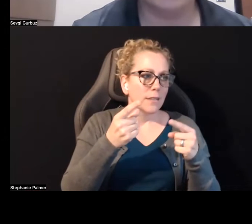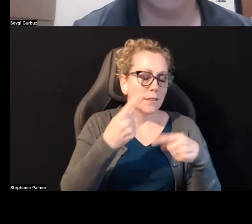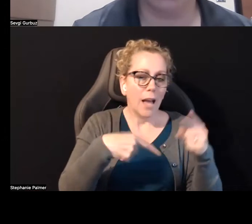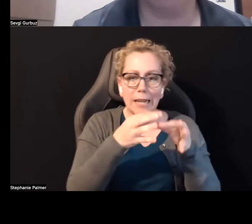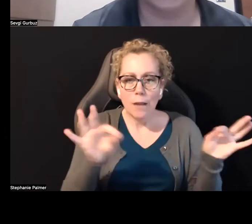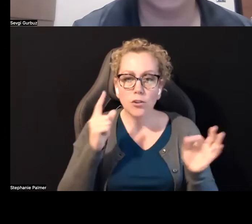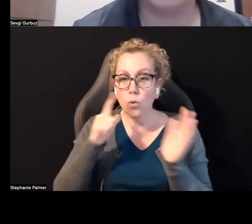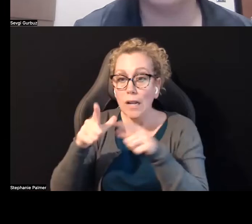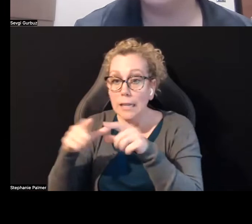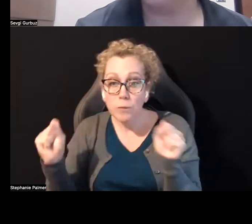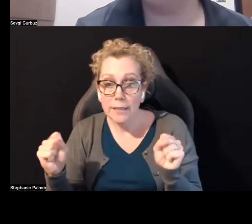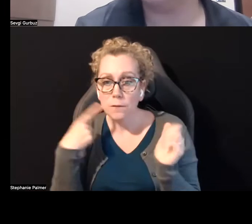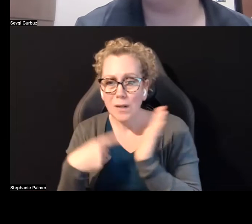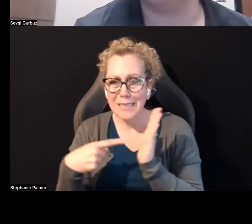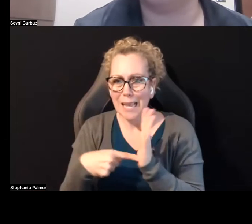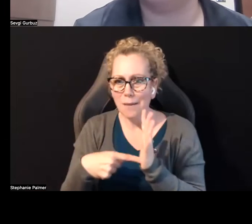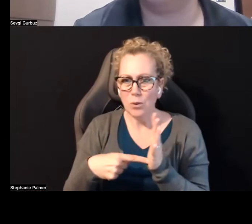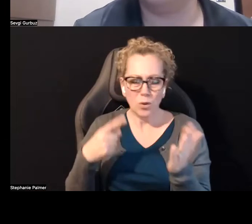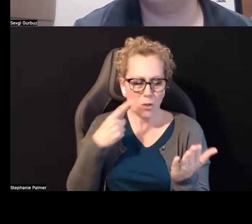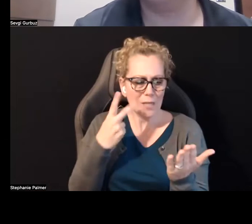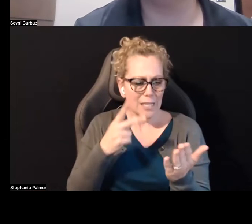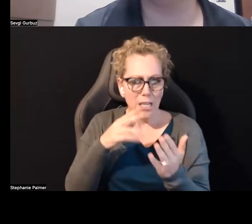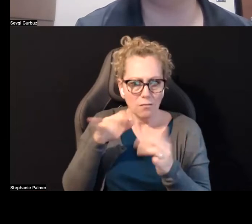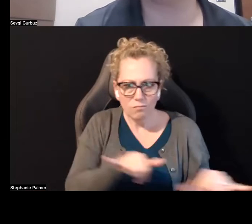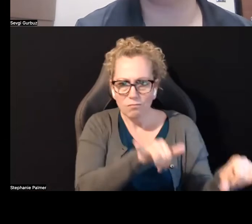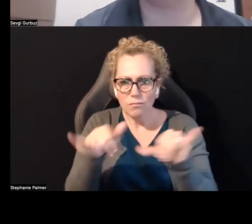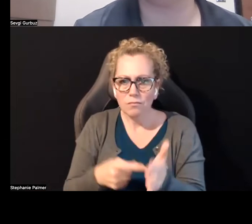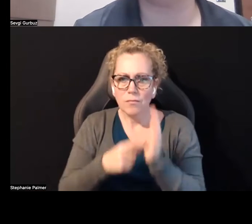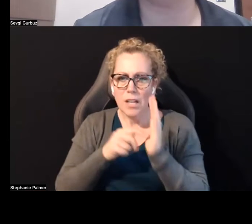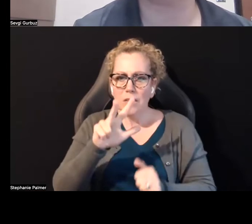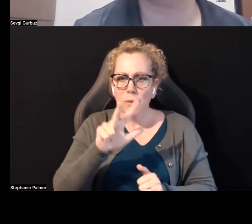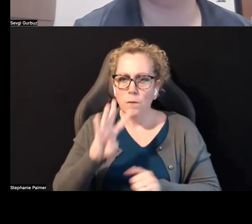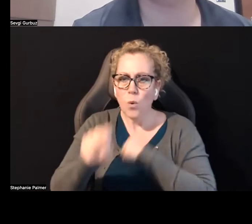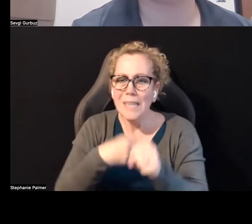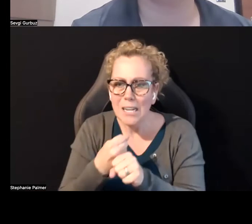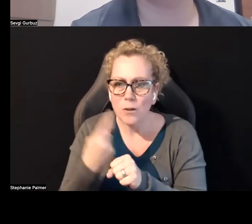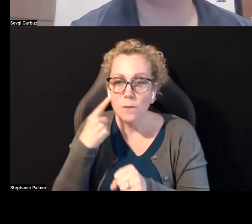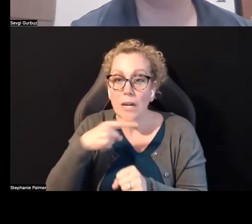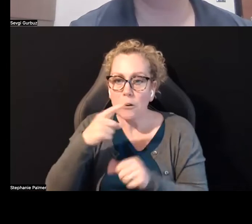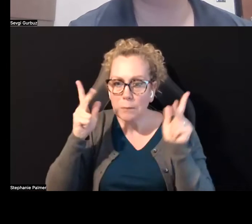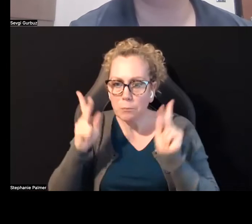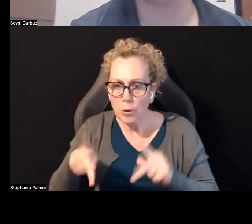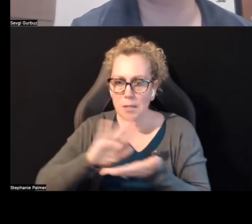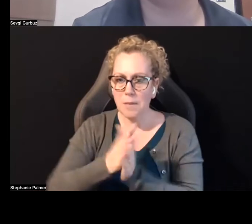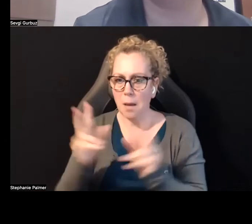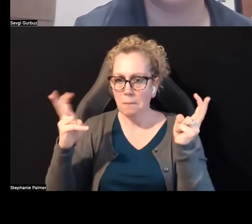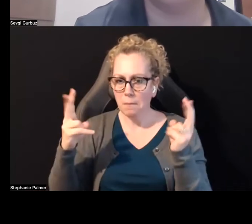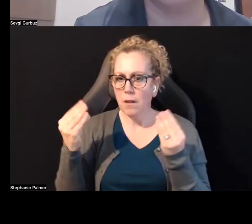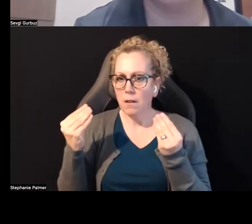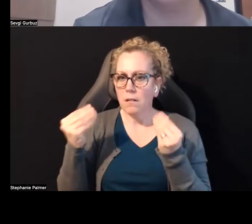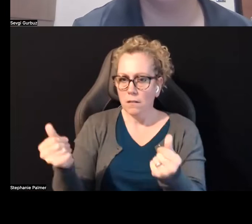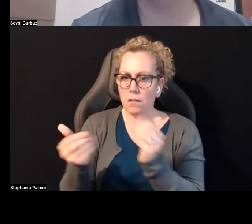it can take a hearing person at least 3 years before their signing can be perceived as fluent by other